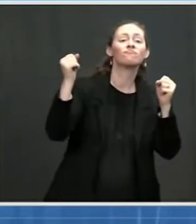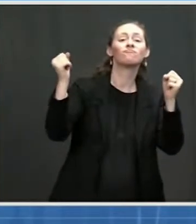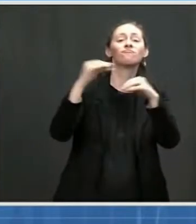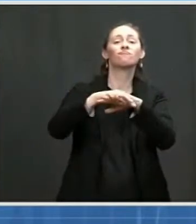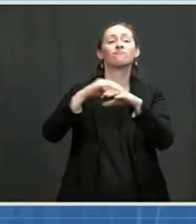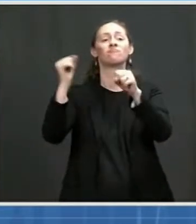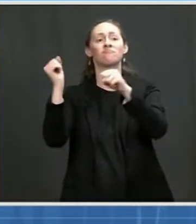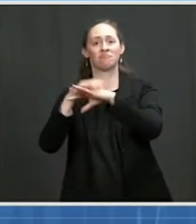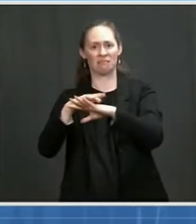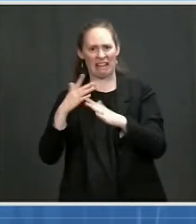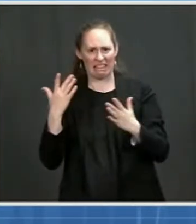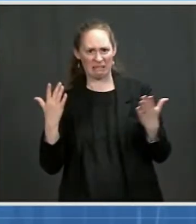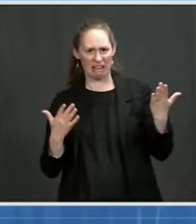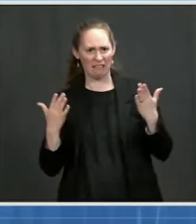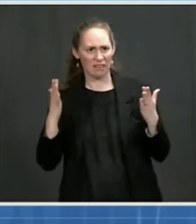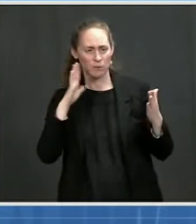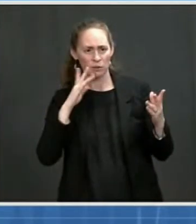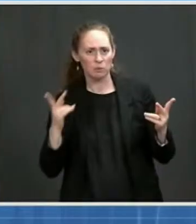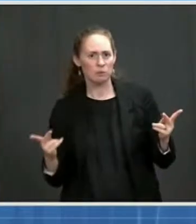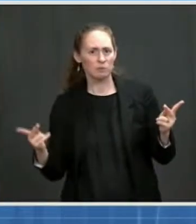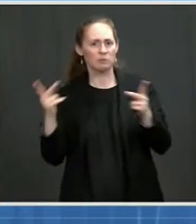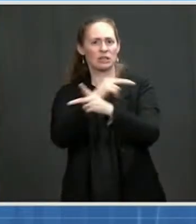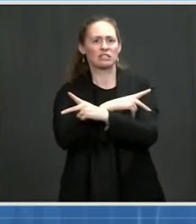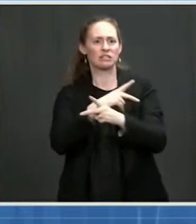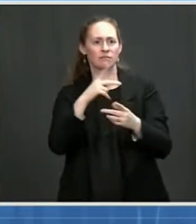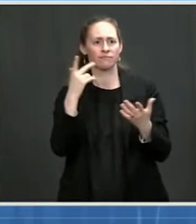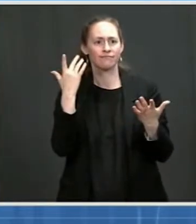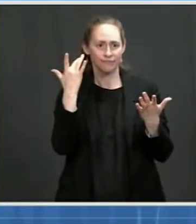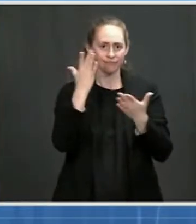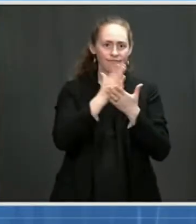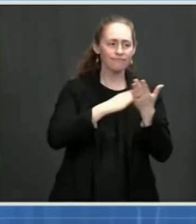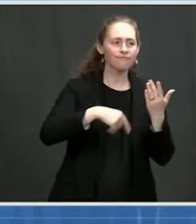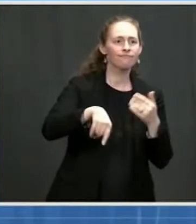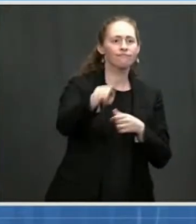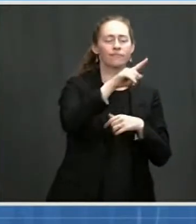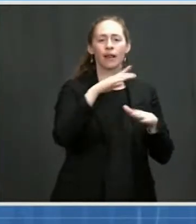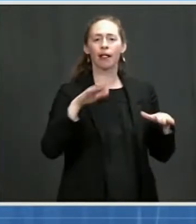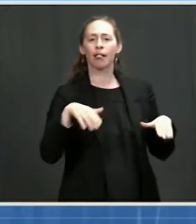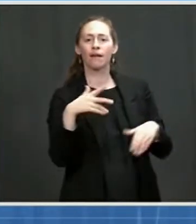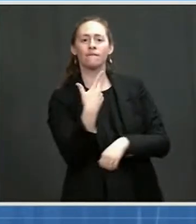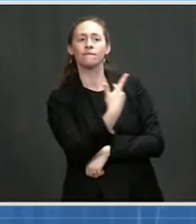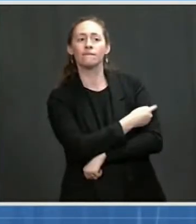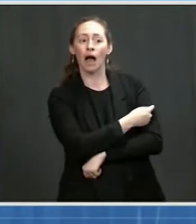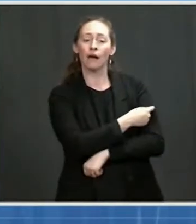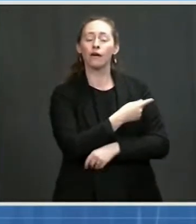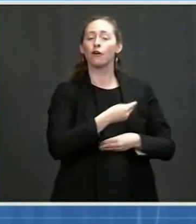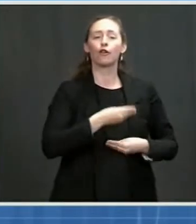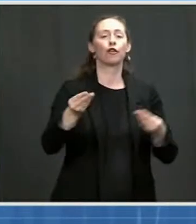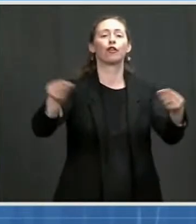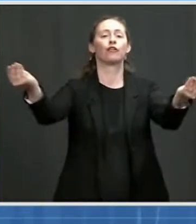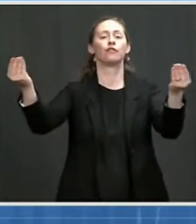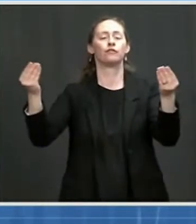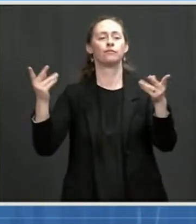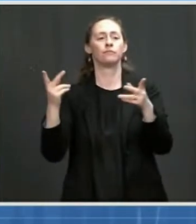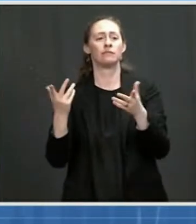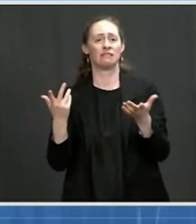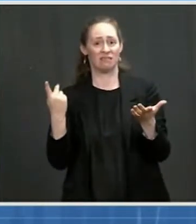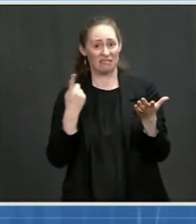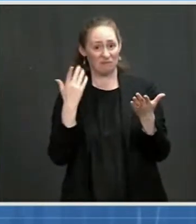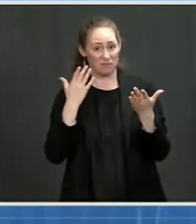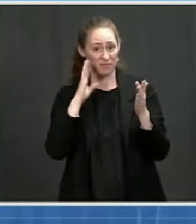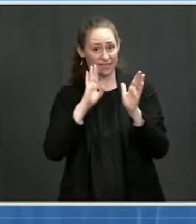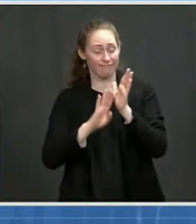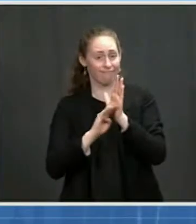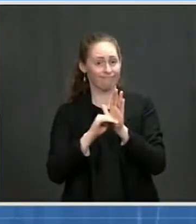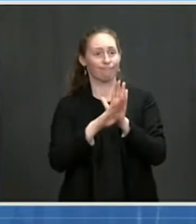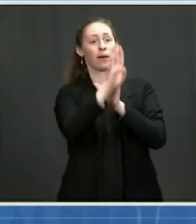to unvaccinated people having super spreader type events? Are you worried cases could rise after Memorial Day? Thanks,